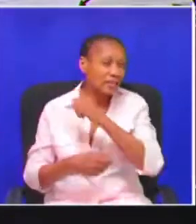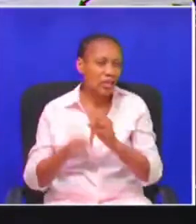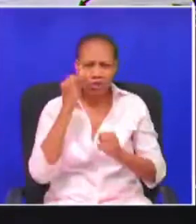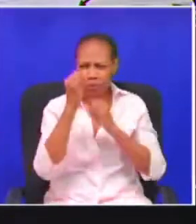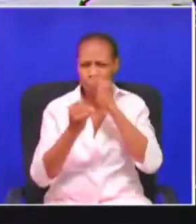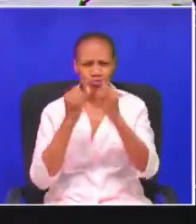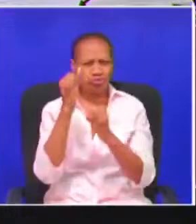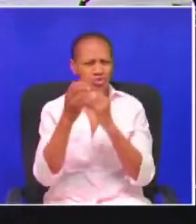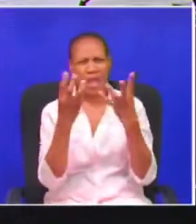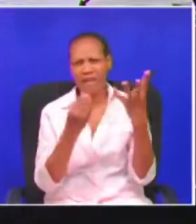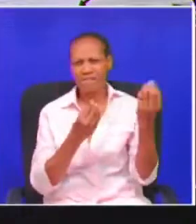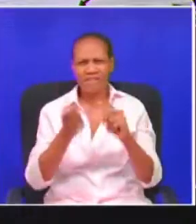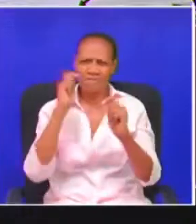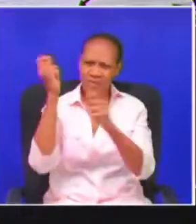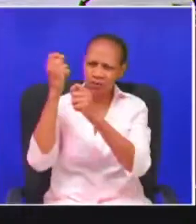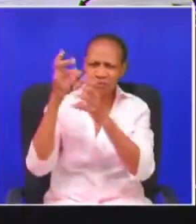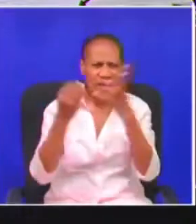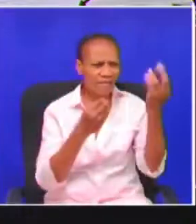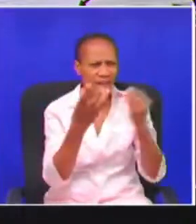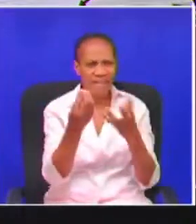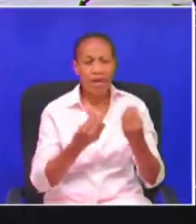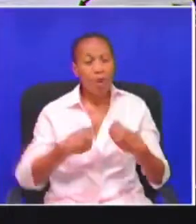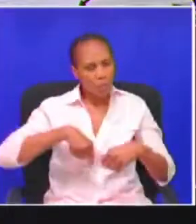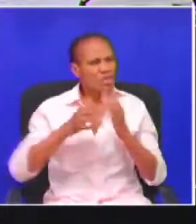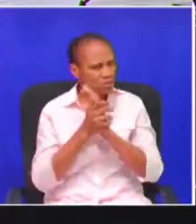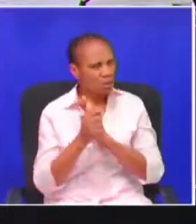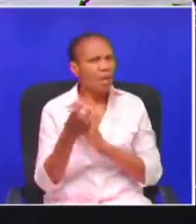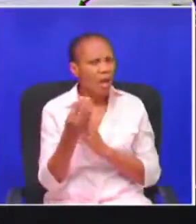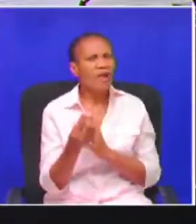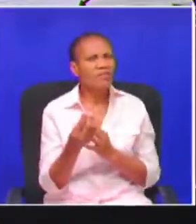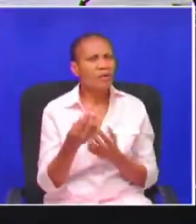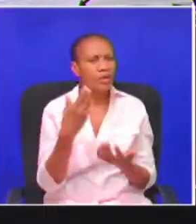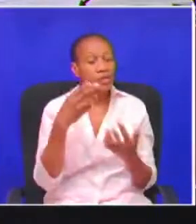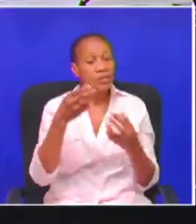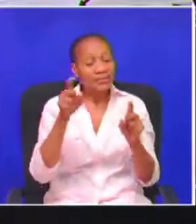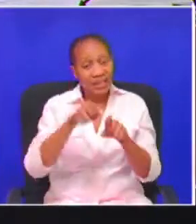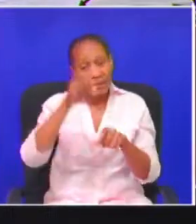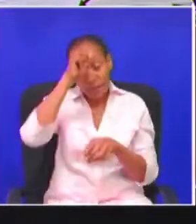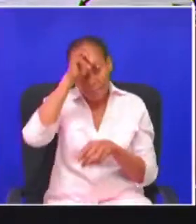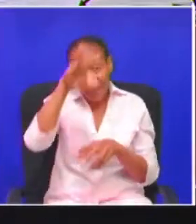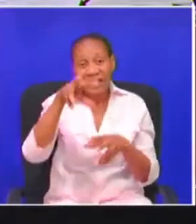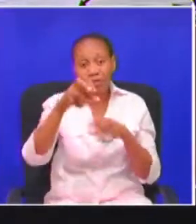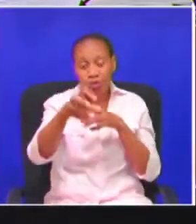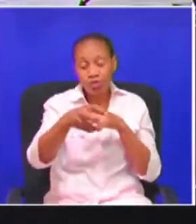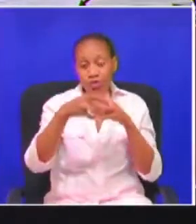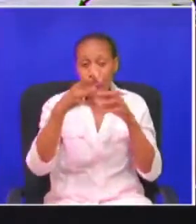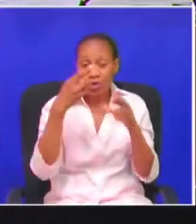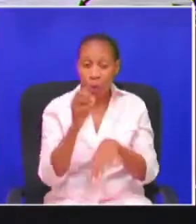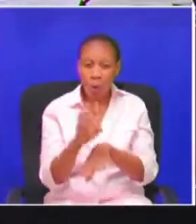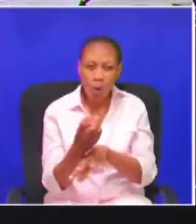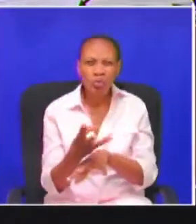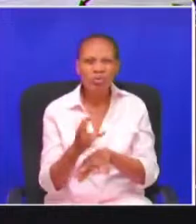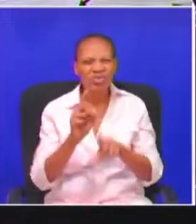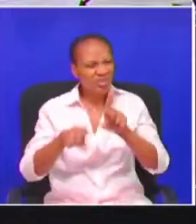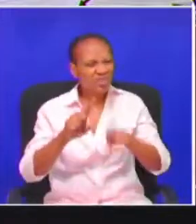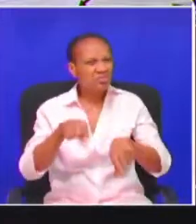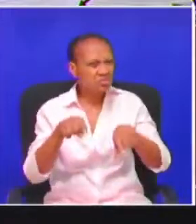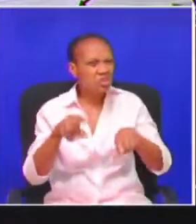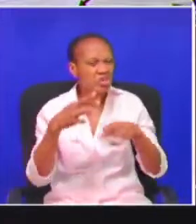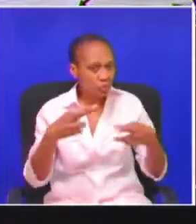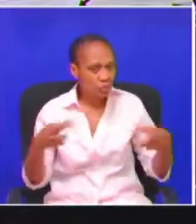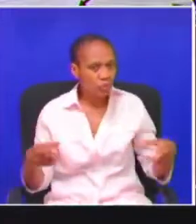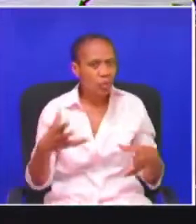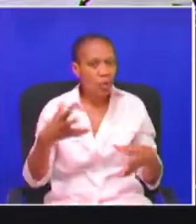we have the capability to add value to the minerals that we produce. But we want to